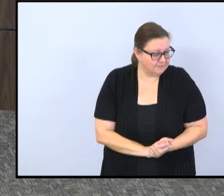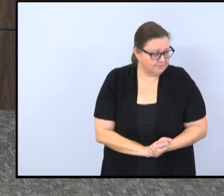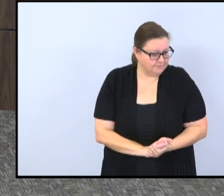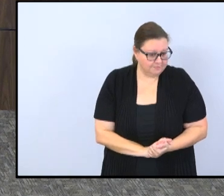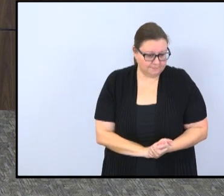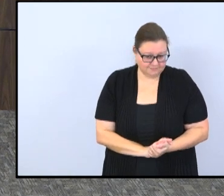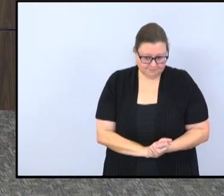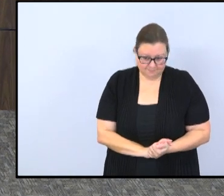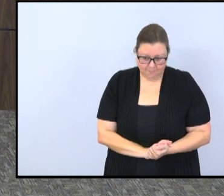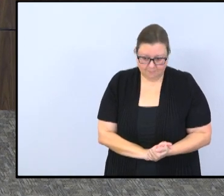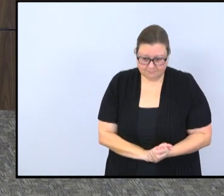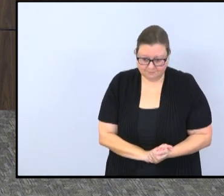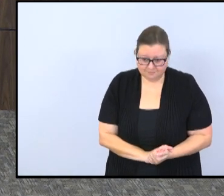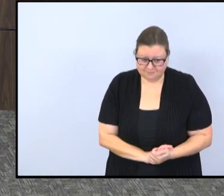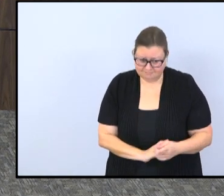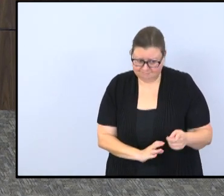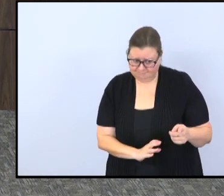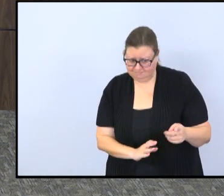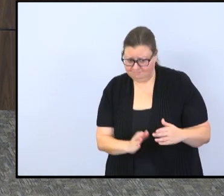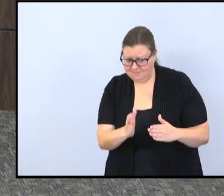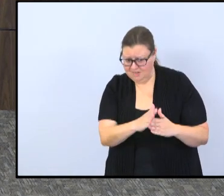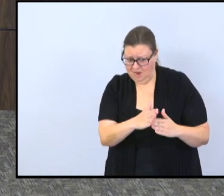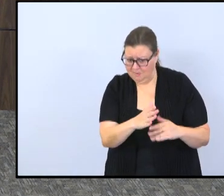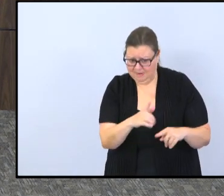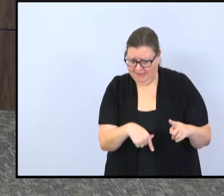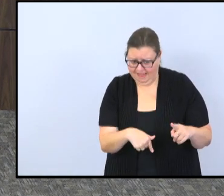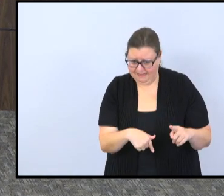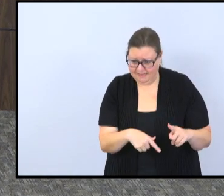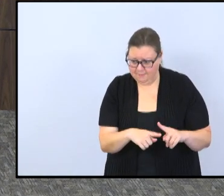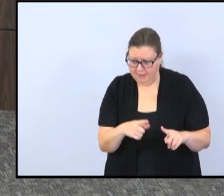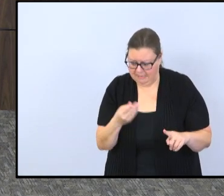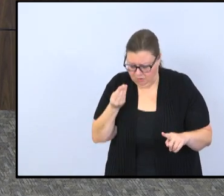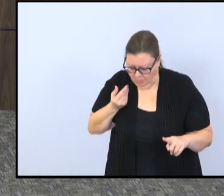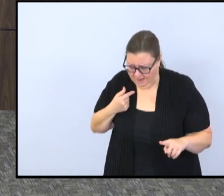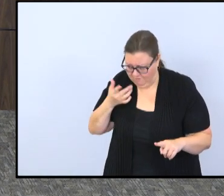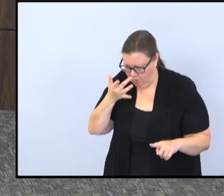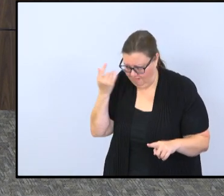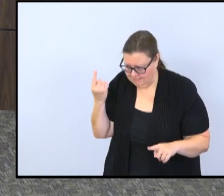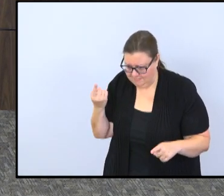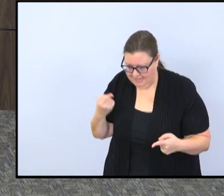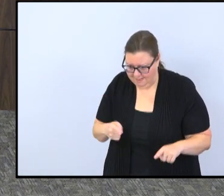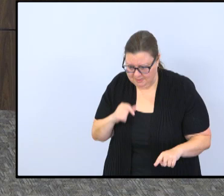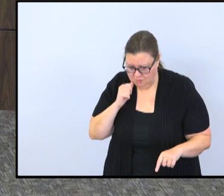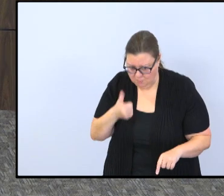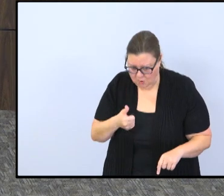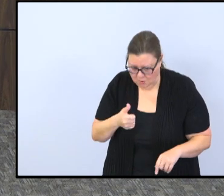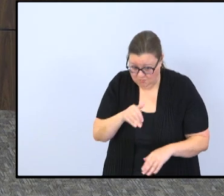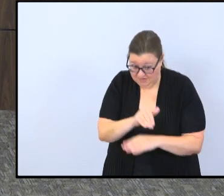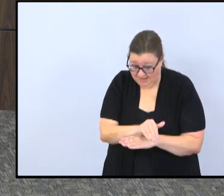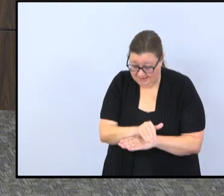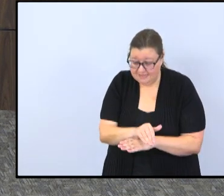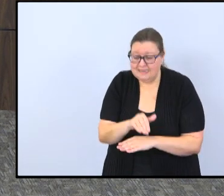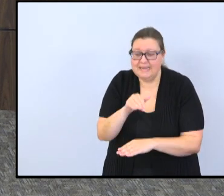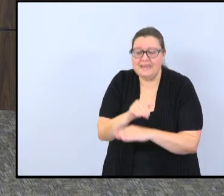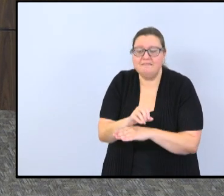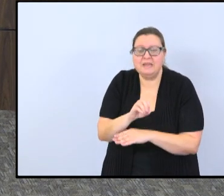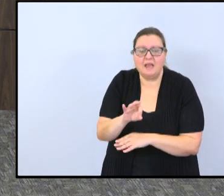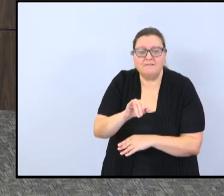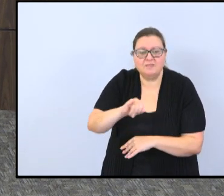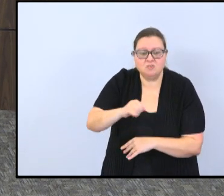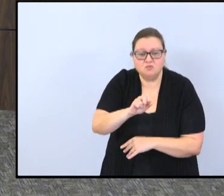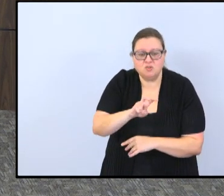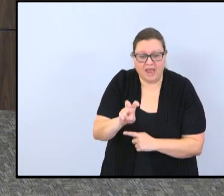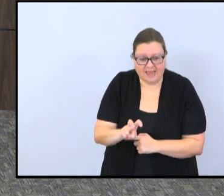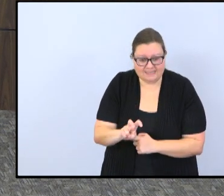I can't really top any of that, but Mr. Patton let me know I forgot something that's happening tomorrow night, an evening of